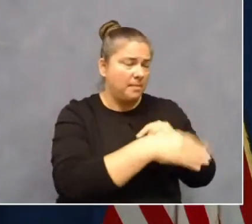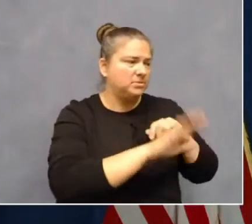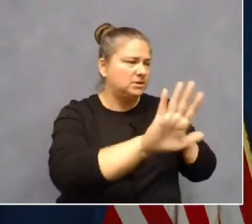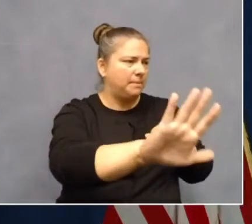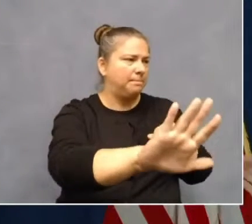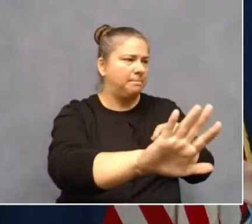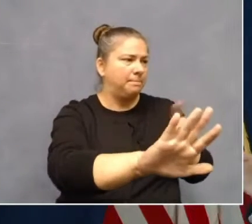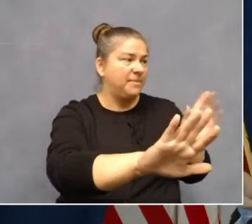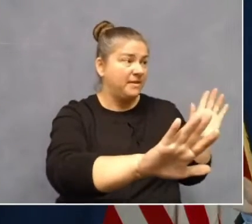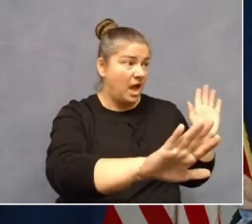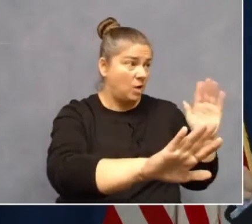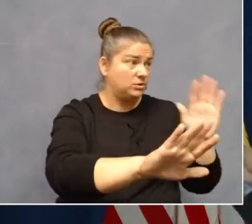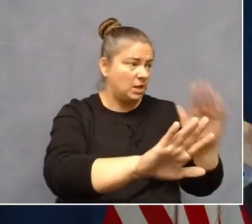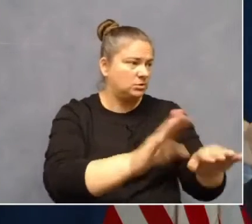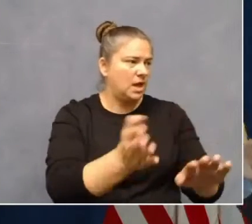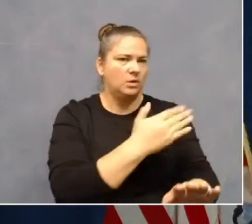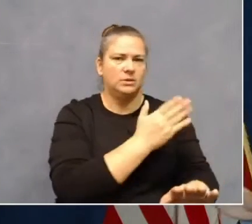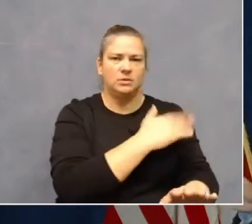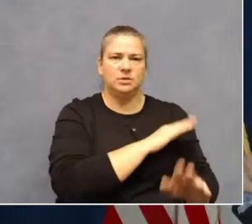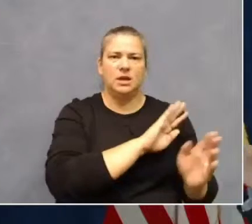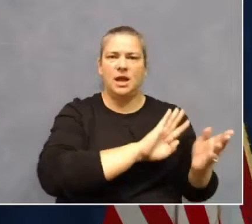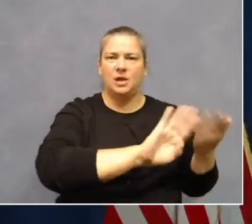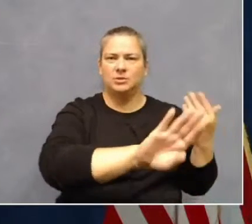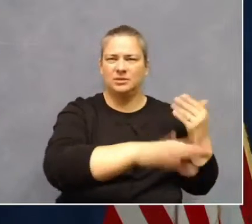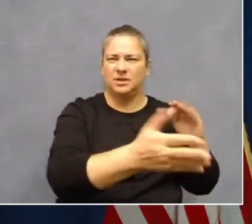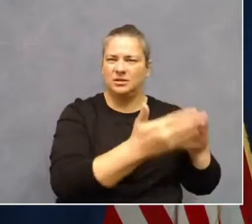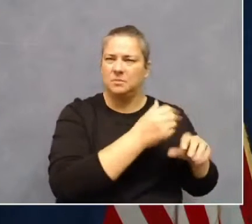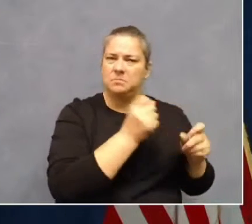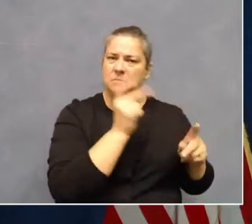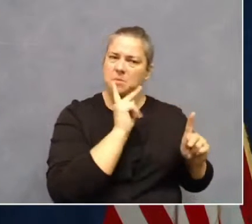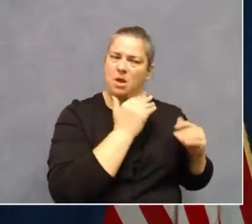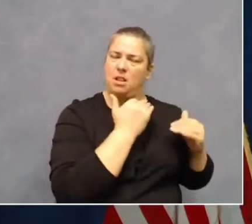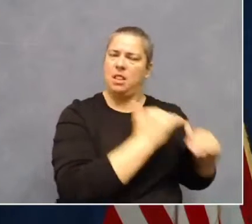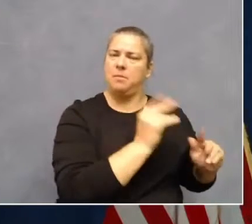get back to wearing masks at all times when we're supposed to here,